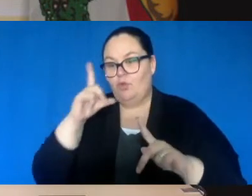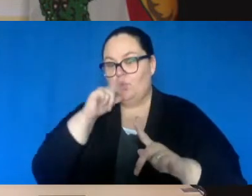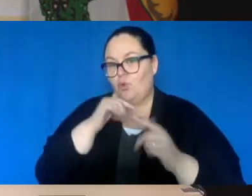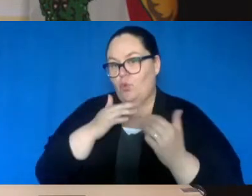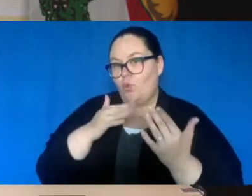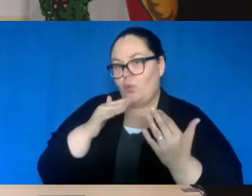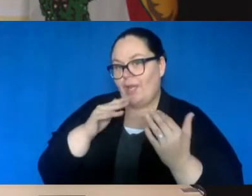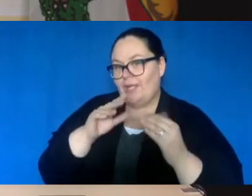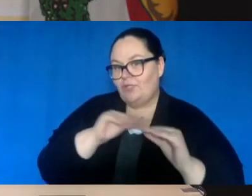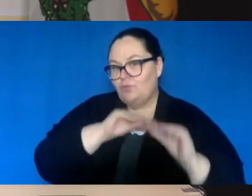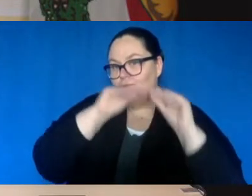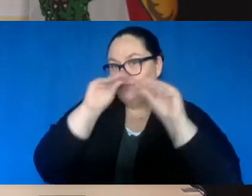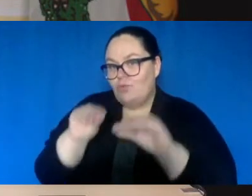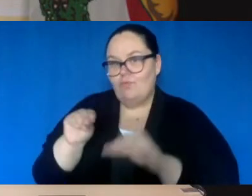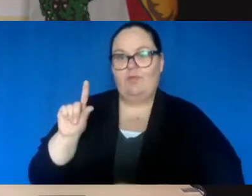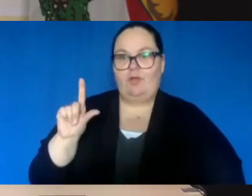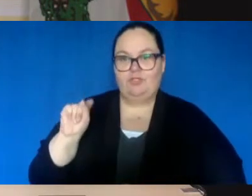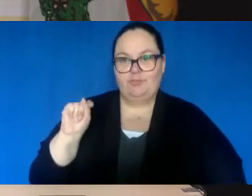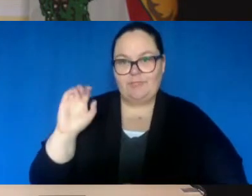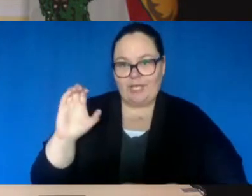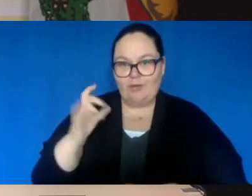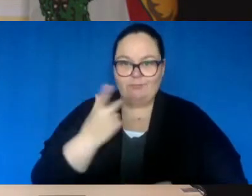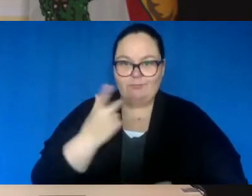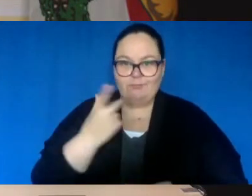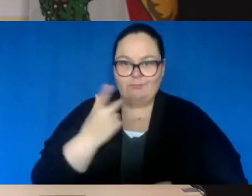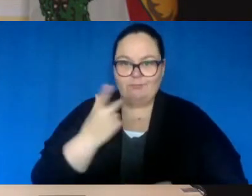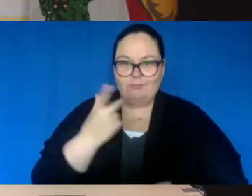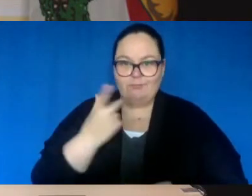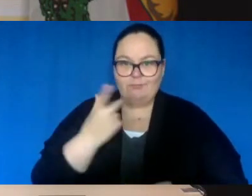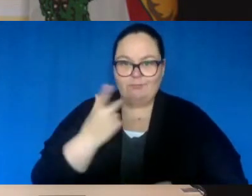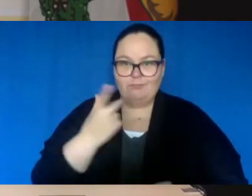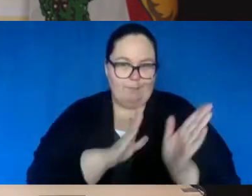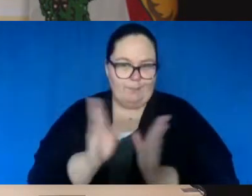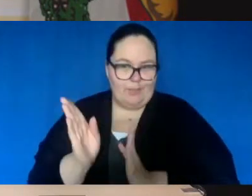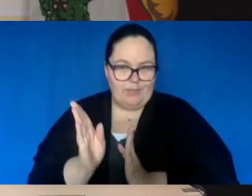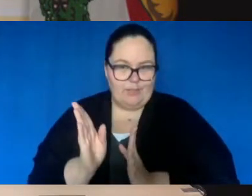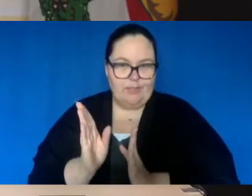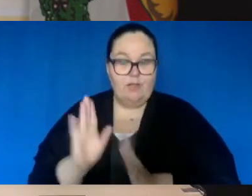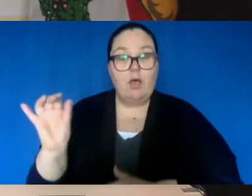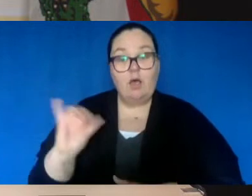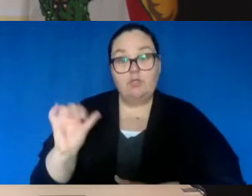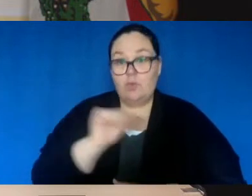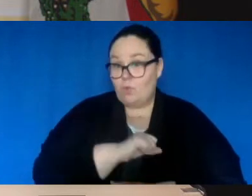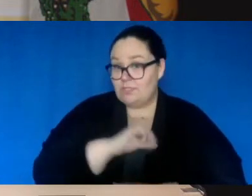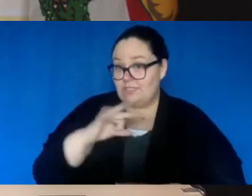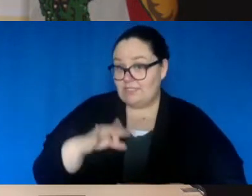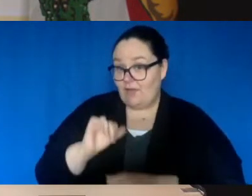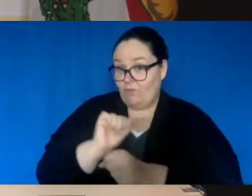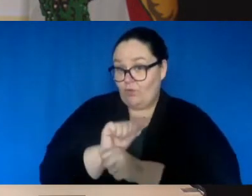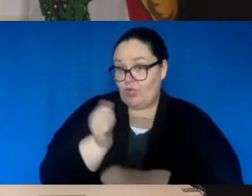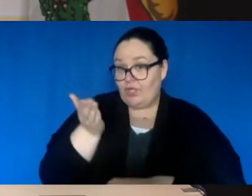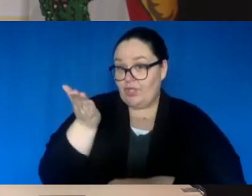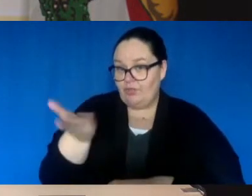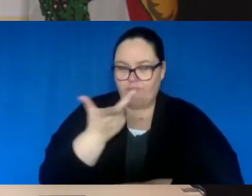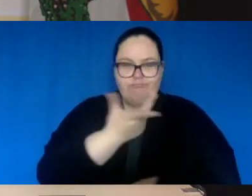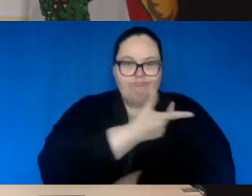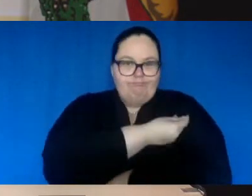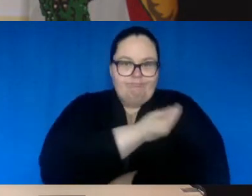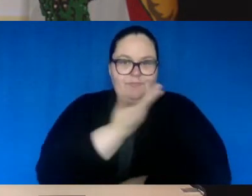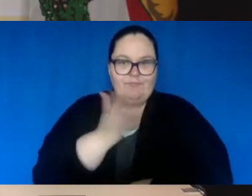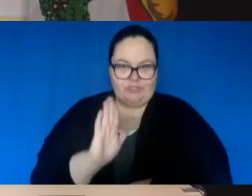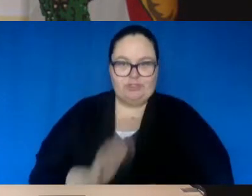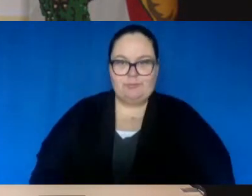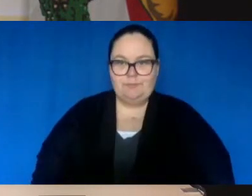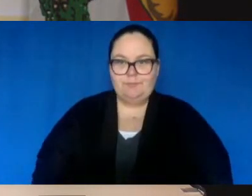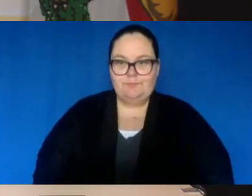to move into those facilities. Also, a good compliance of staff working in those facilities being vaccinated. So